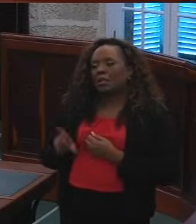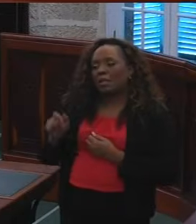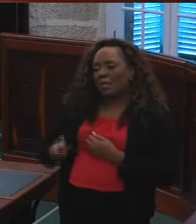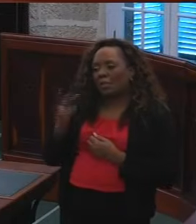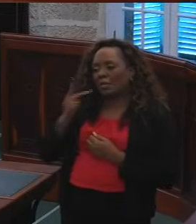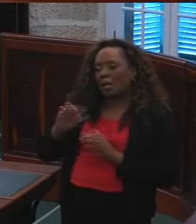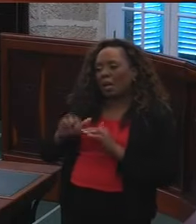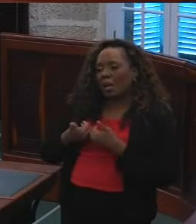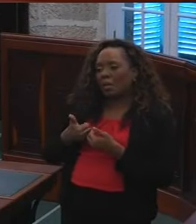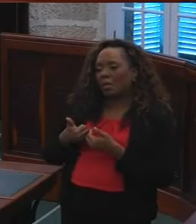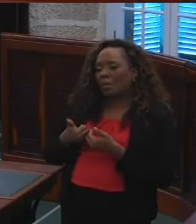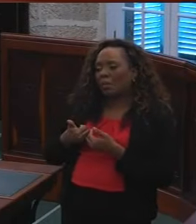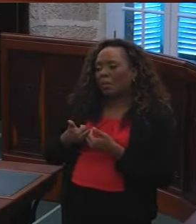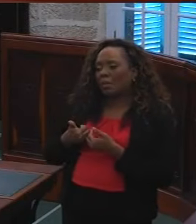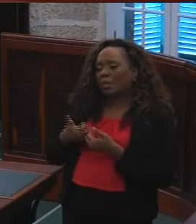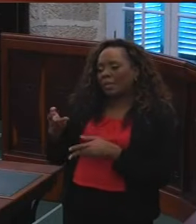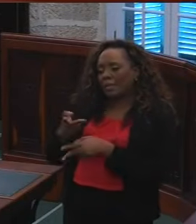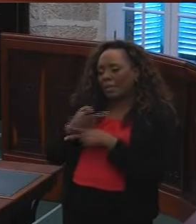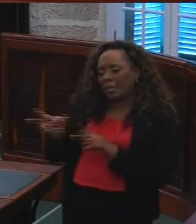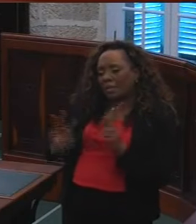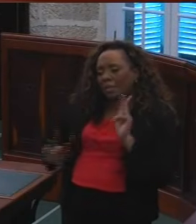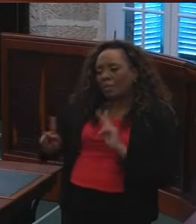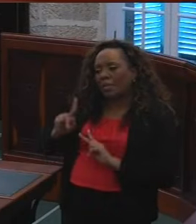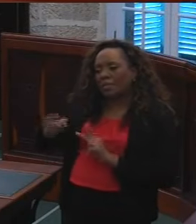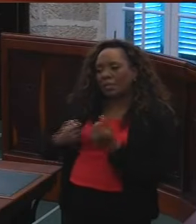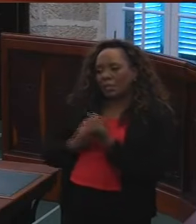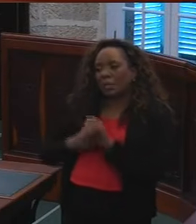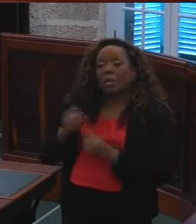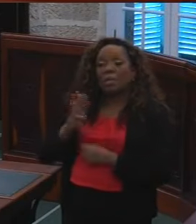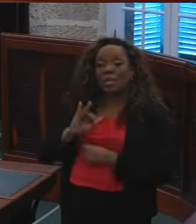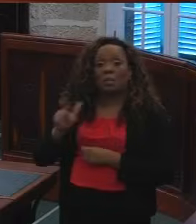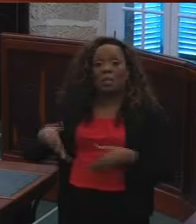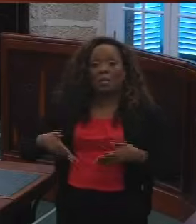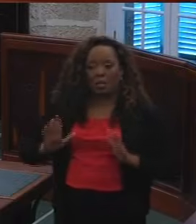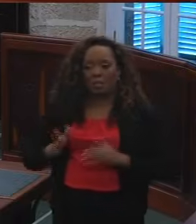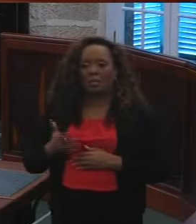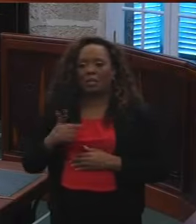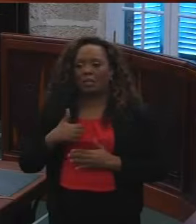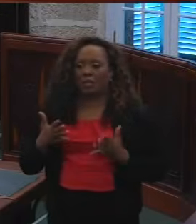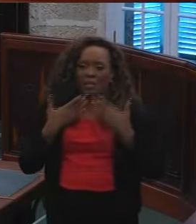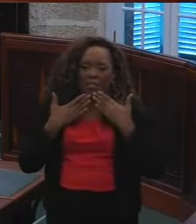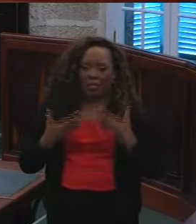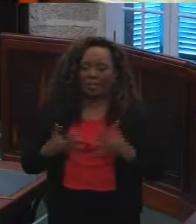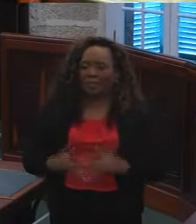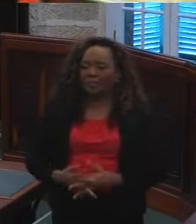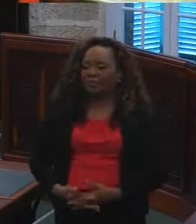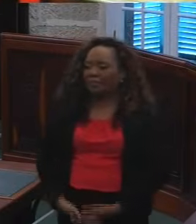its vulnerable and those who need support. And this bill allows us to do that, sir. With those few words, I am thankful.